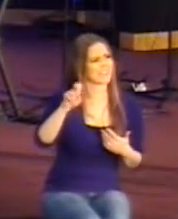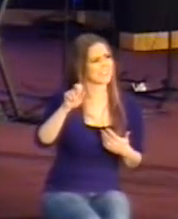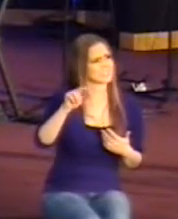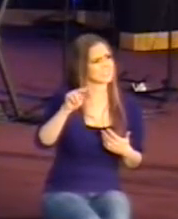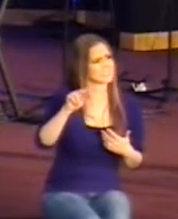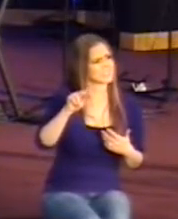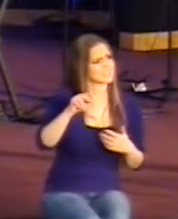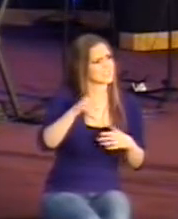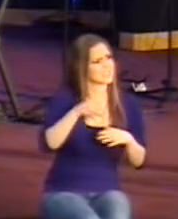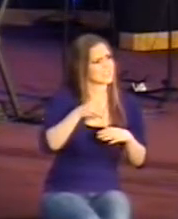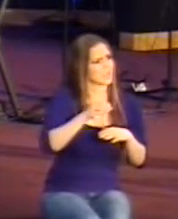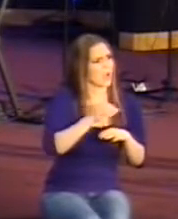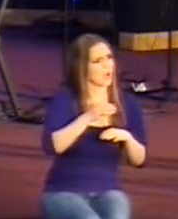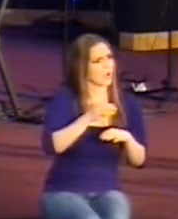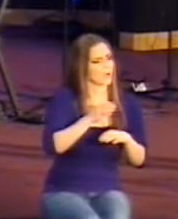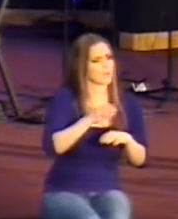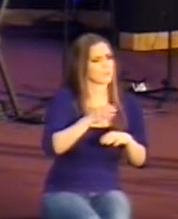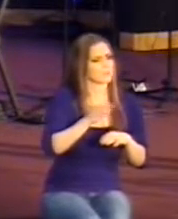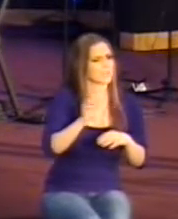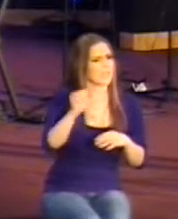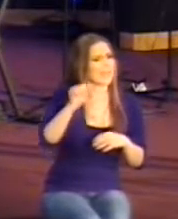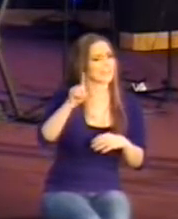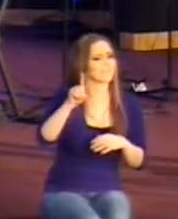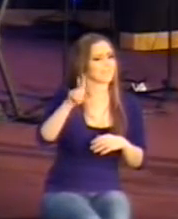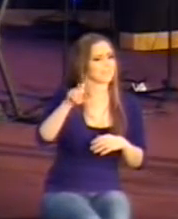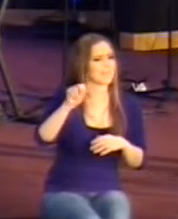his eldership or his associate ministers.